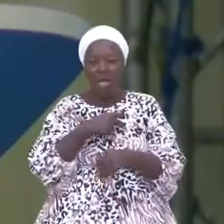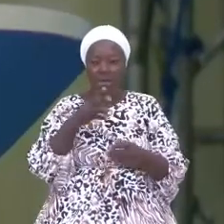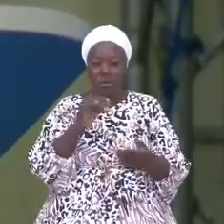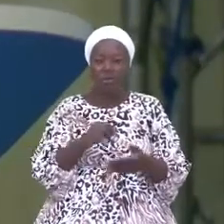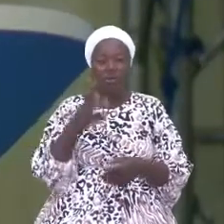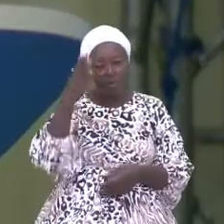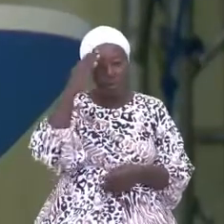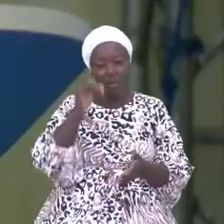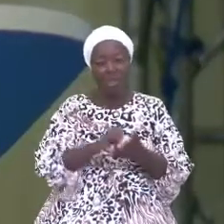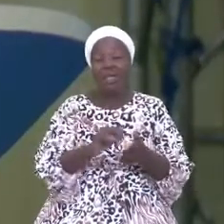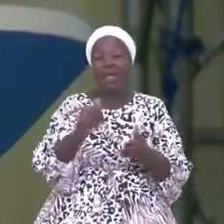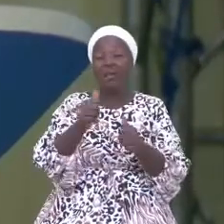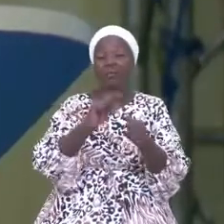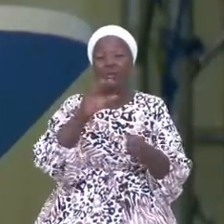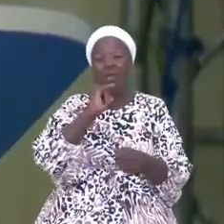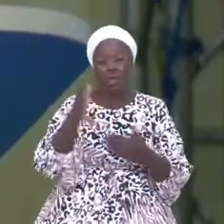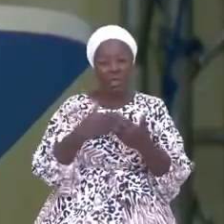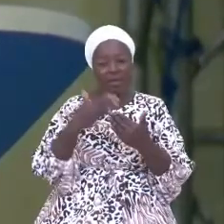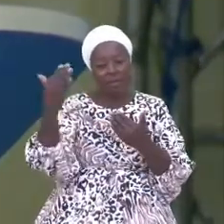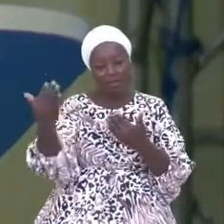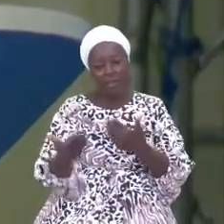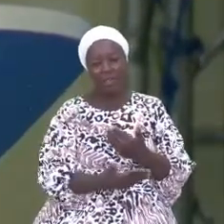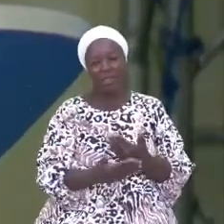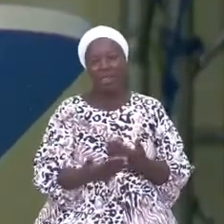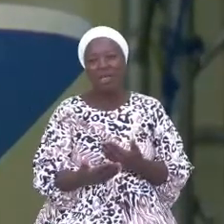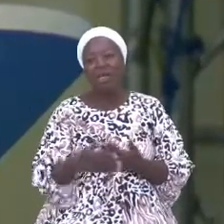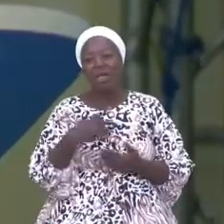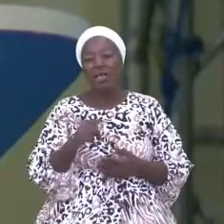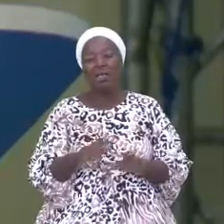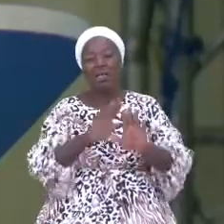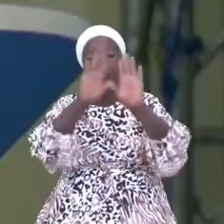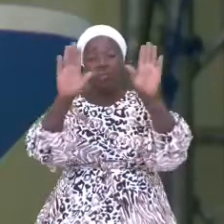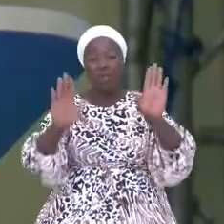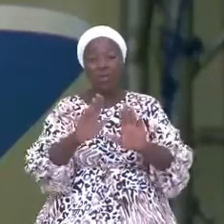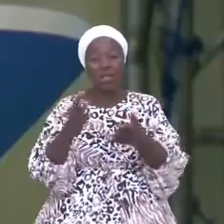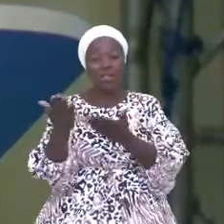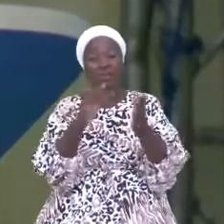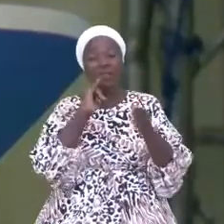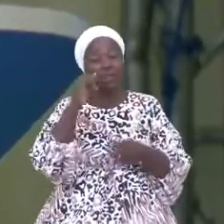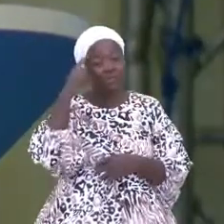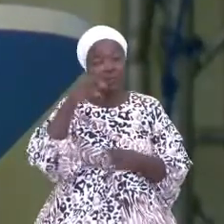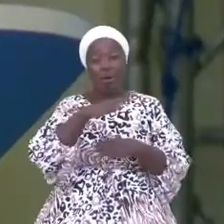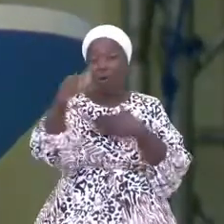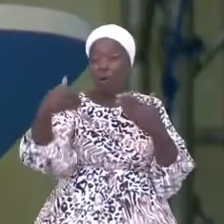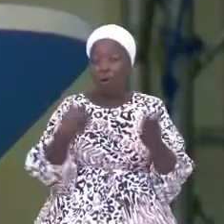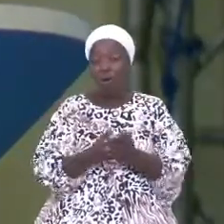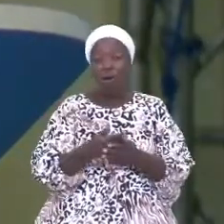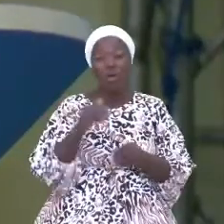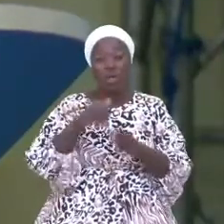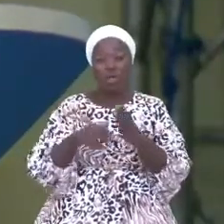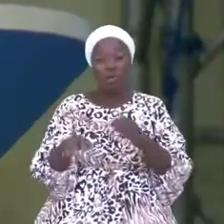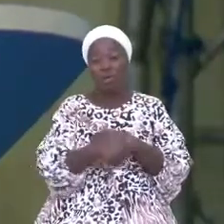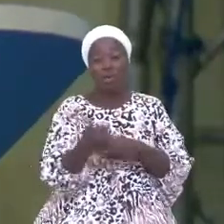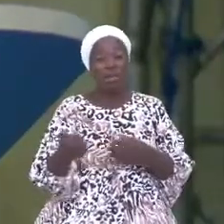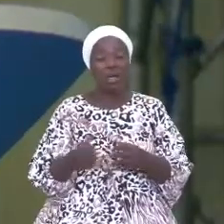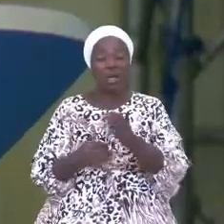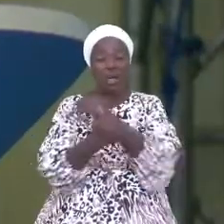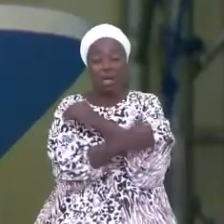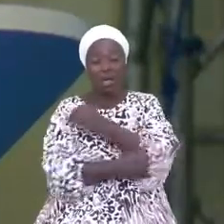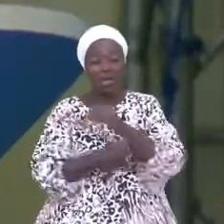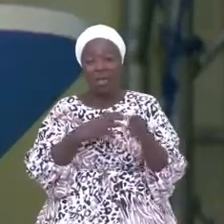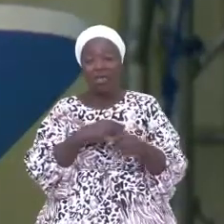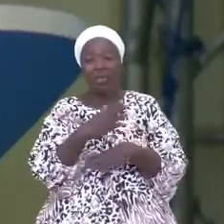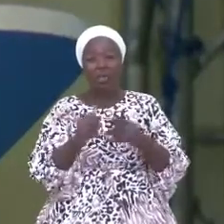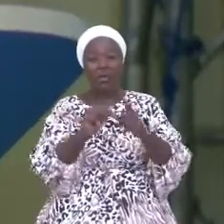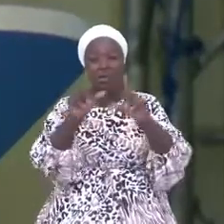are invited. The Sunday service is meant for all. And in other countries, other locations